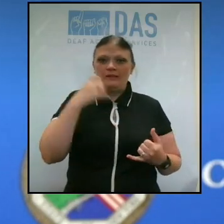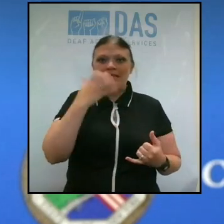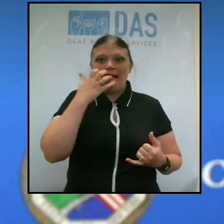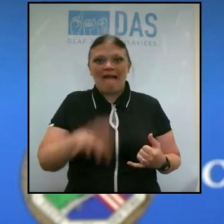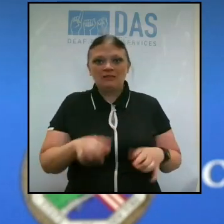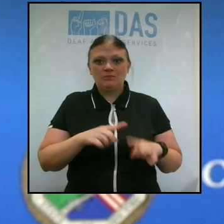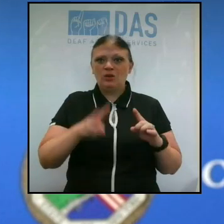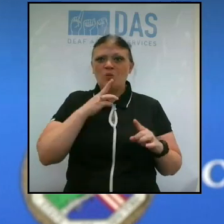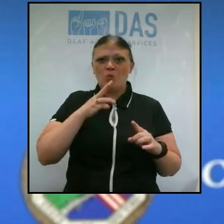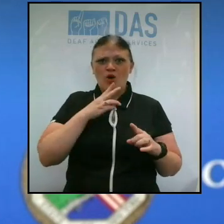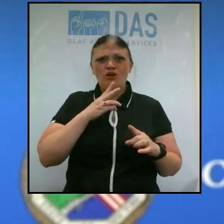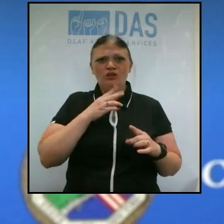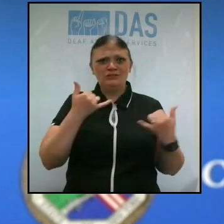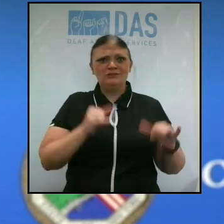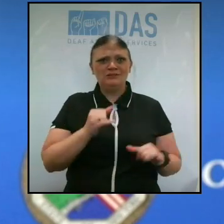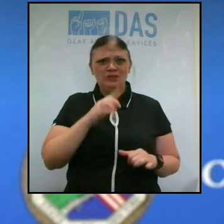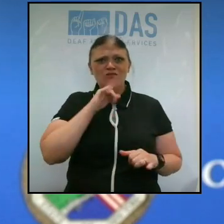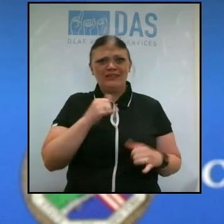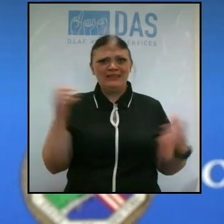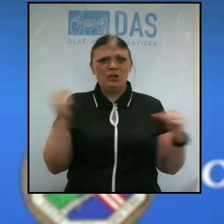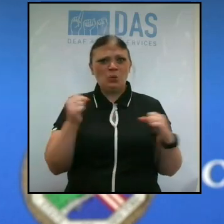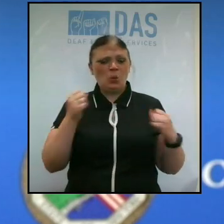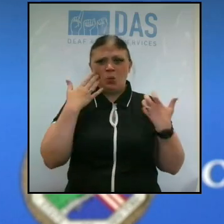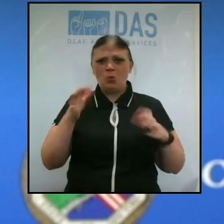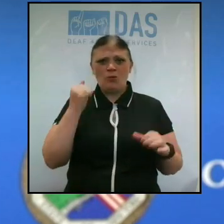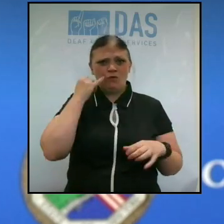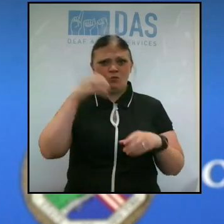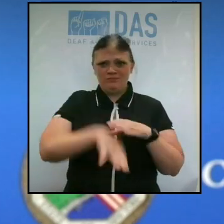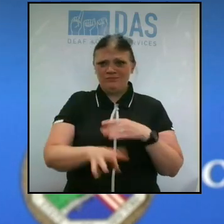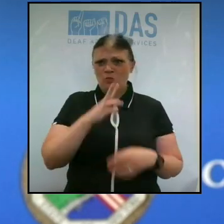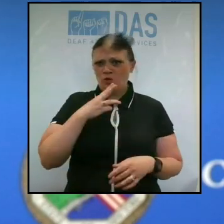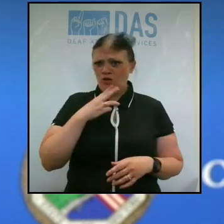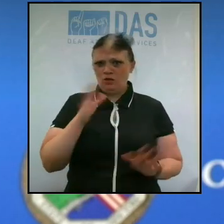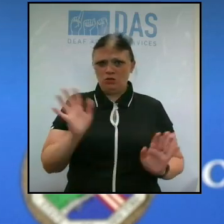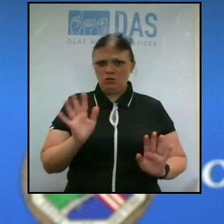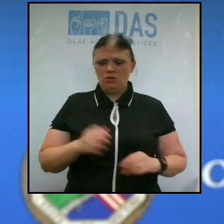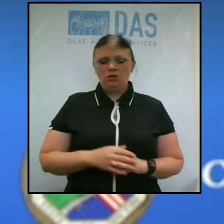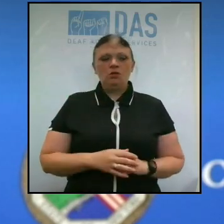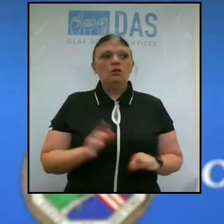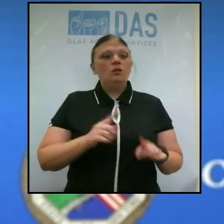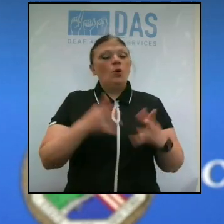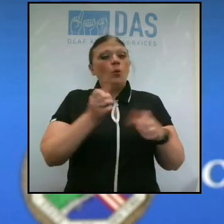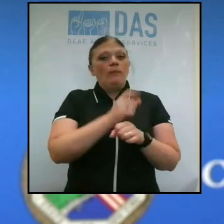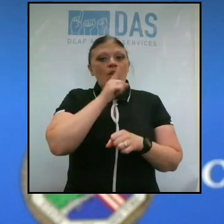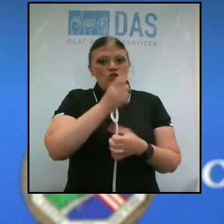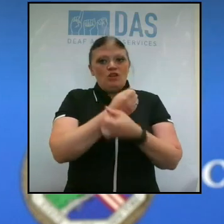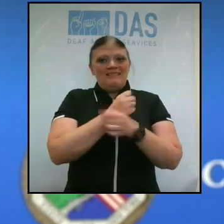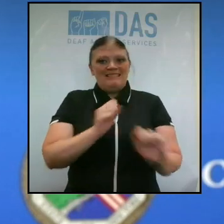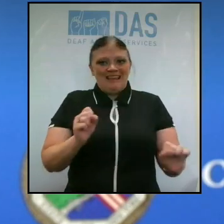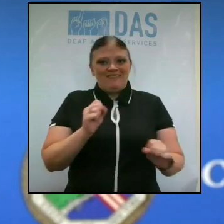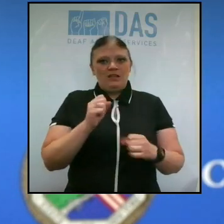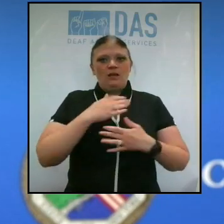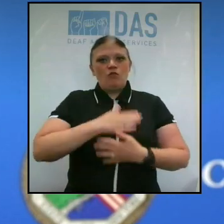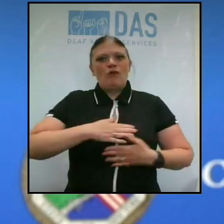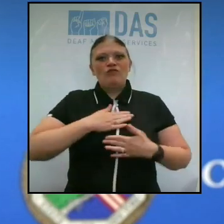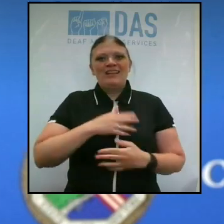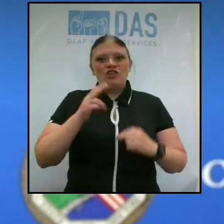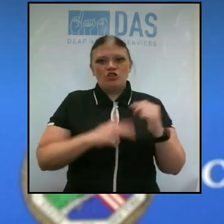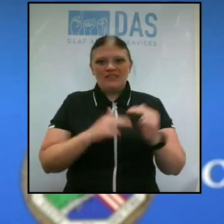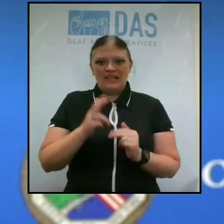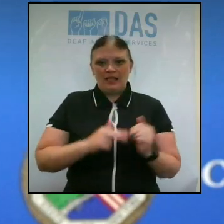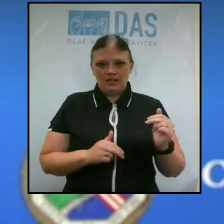but the water is still pretty cold. I don't know if you'd want to be in there. We want to ensure the safety of our recreational facilities,